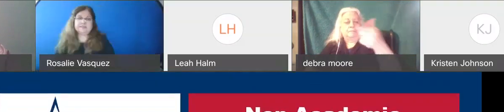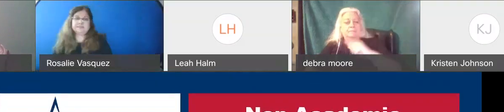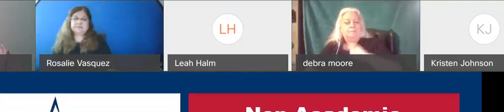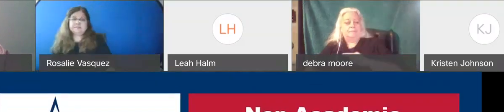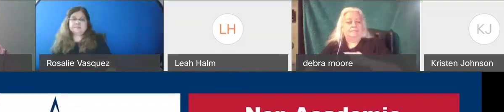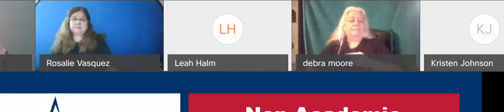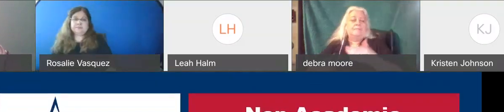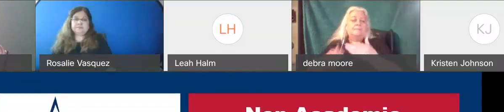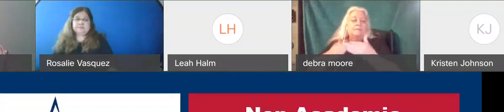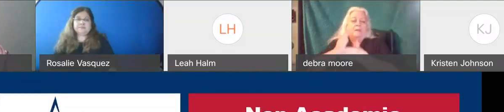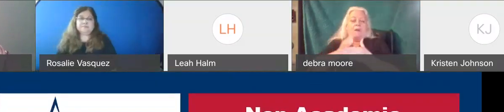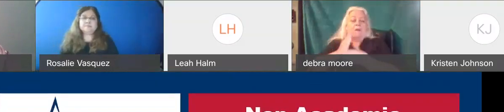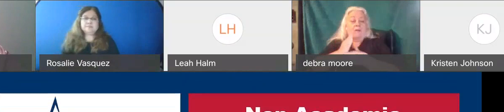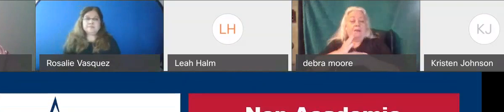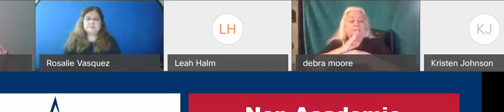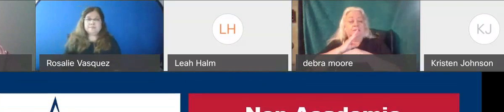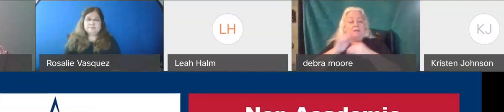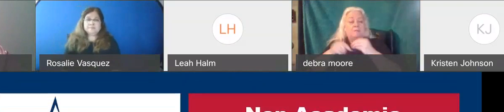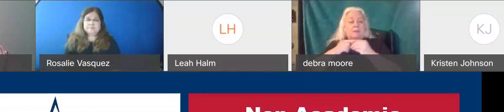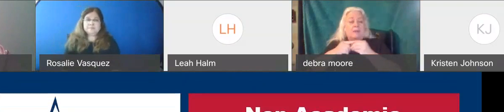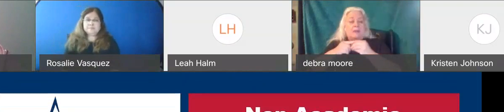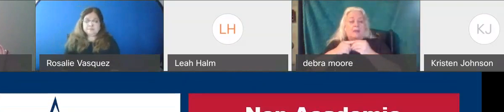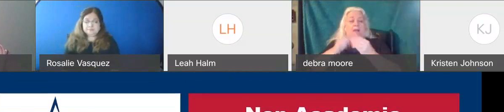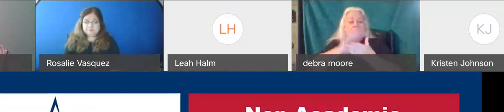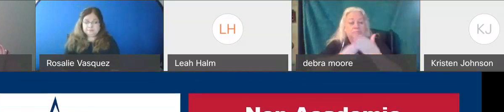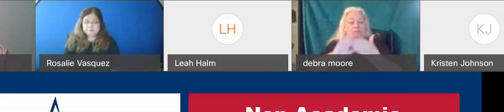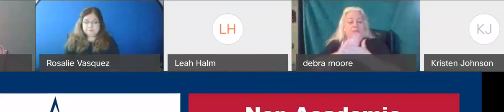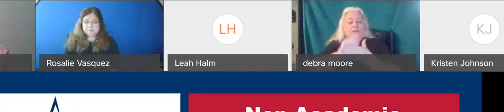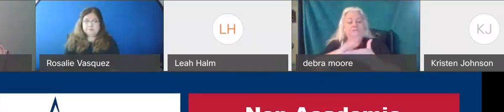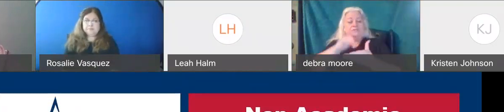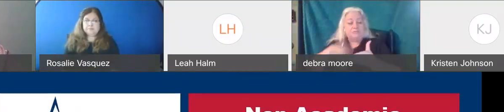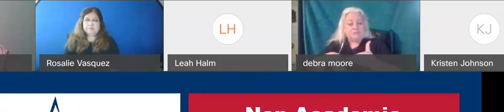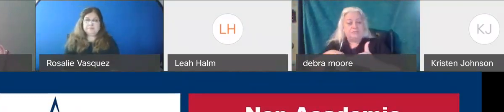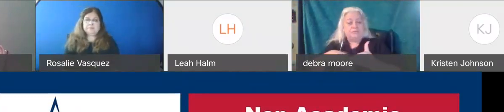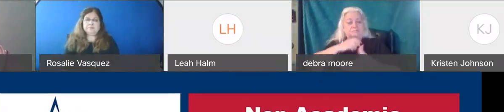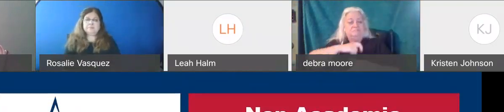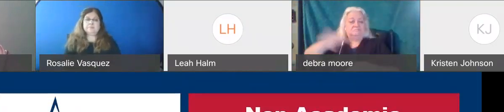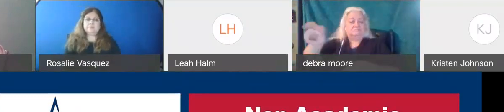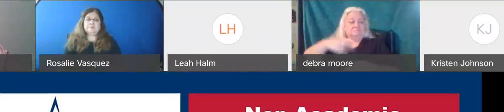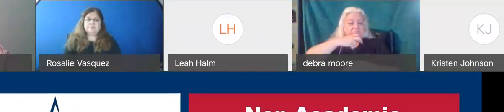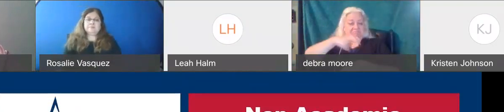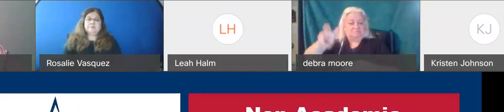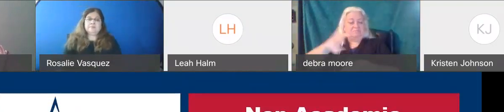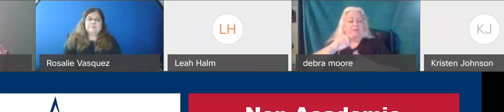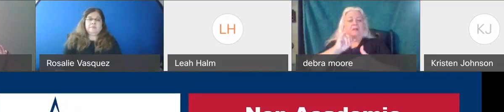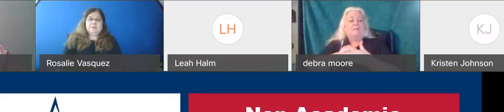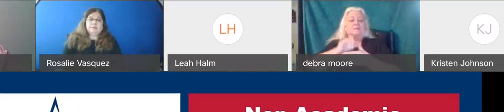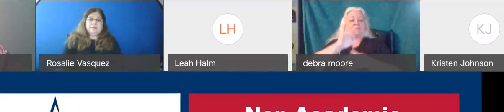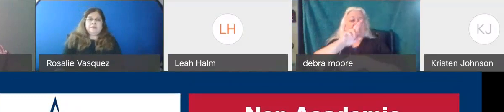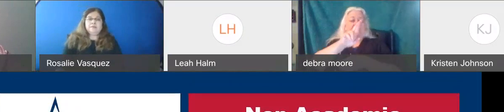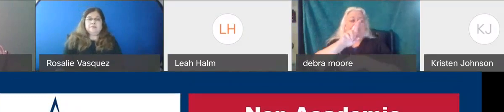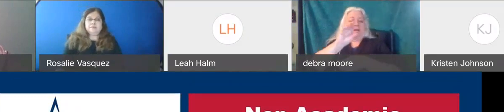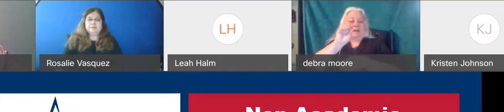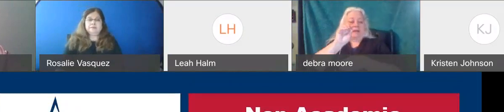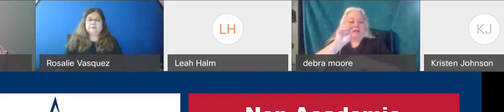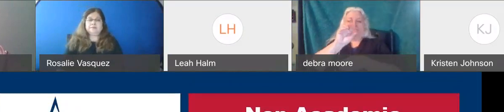All right, so to touch on non-academic student travel, that is what your RSO would be doing. So this can include